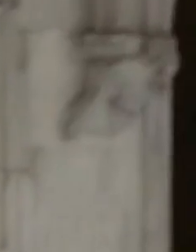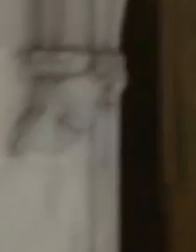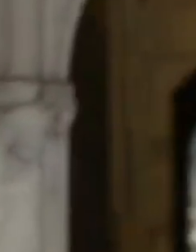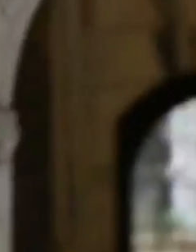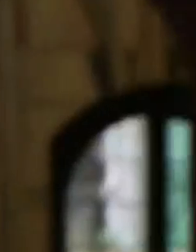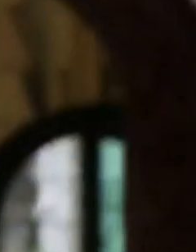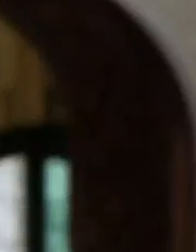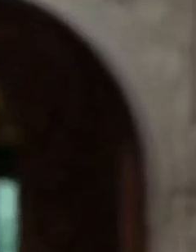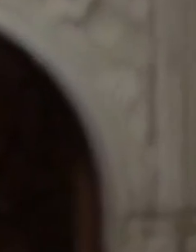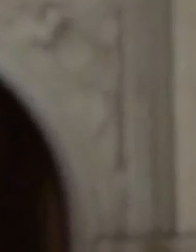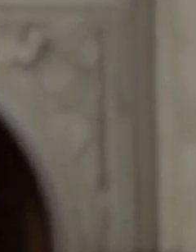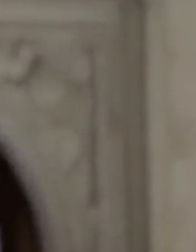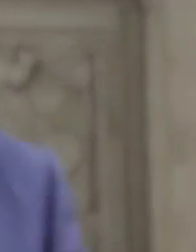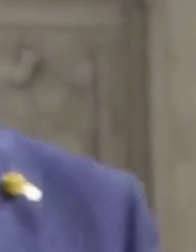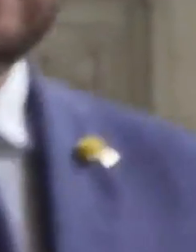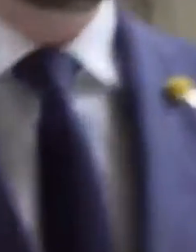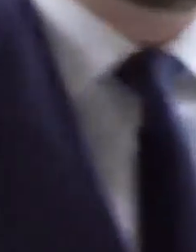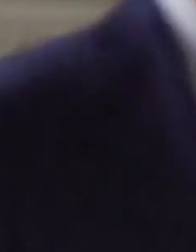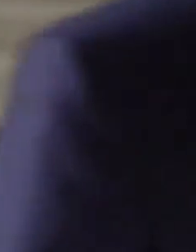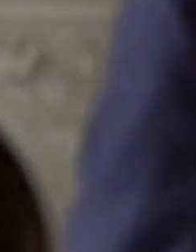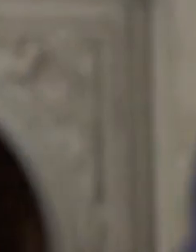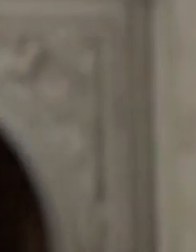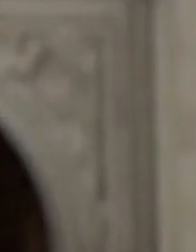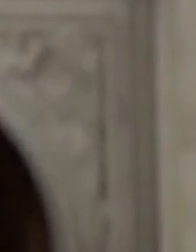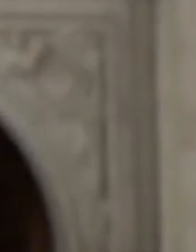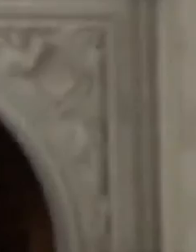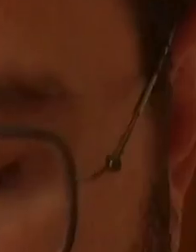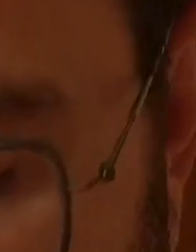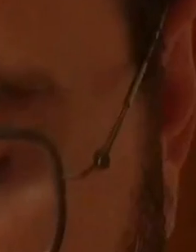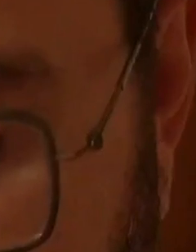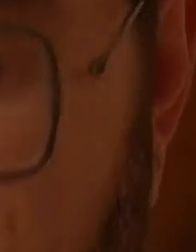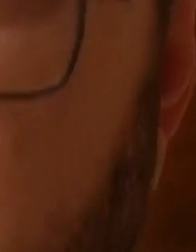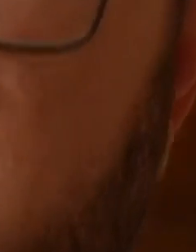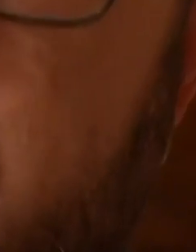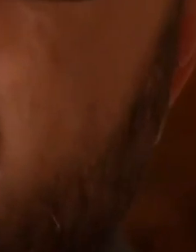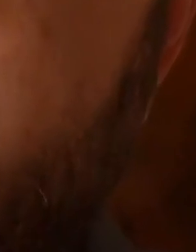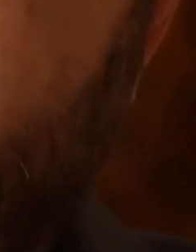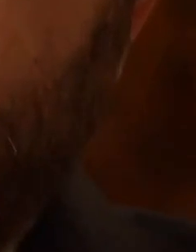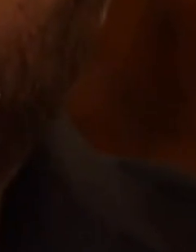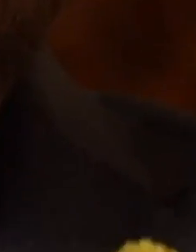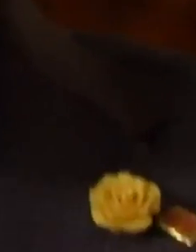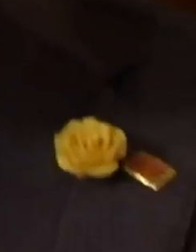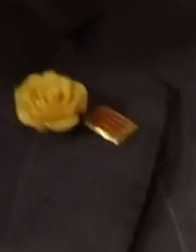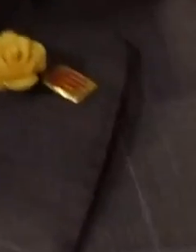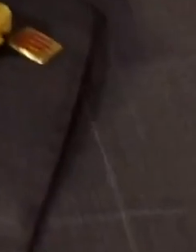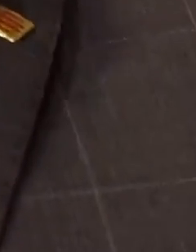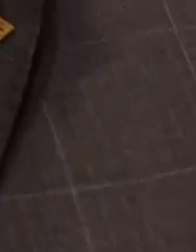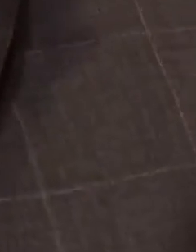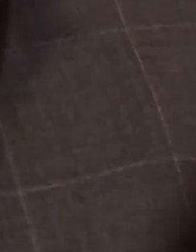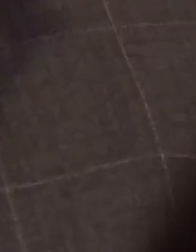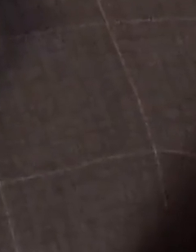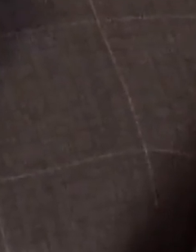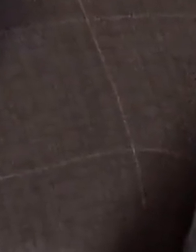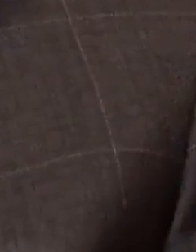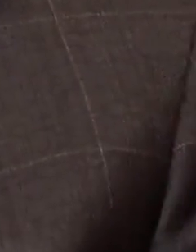Catalonia's pro-independence Republican Left Party, a key ally of the Spanish minority government, to say it would not